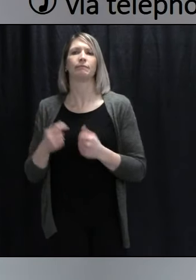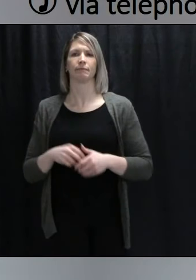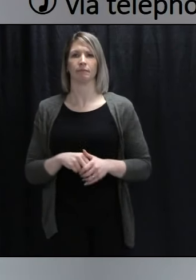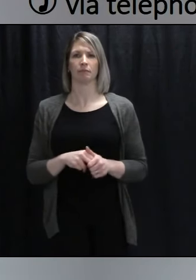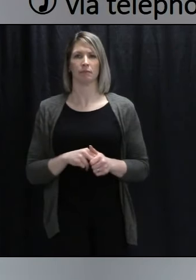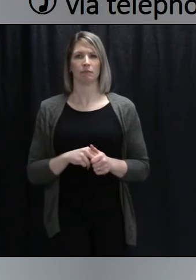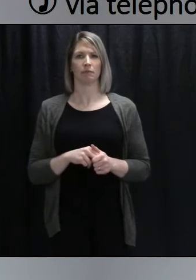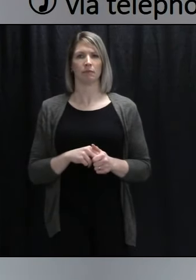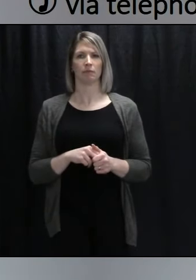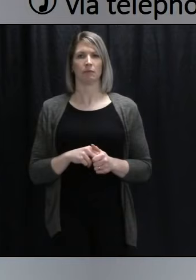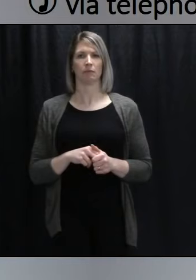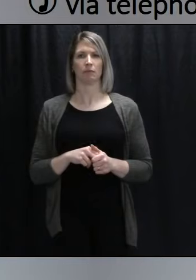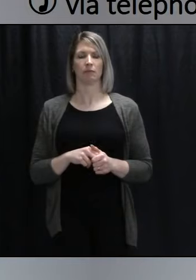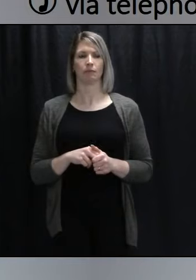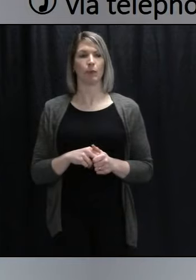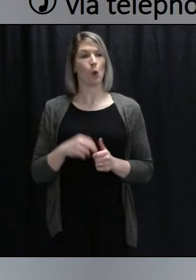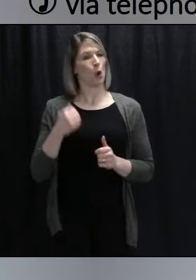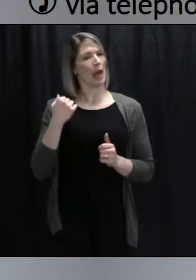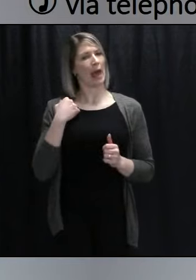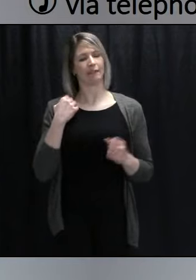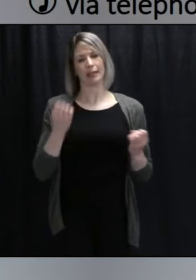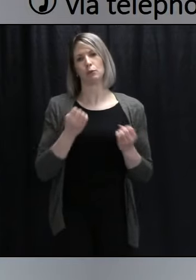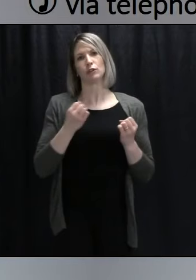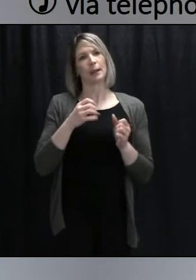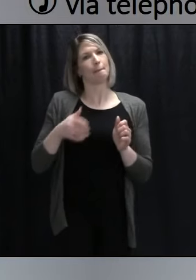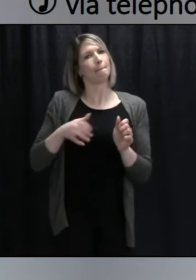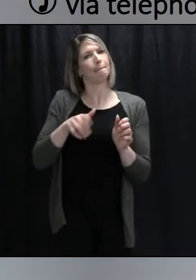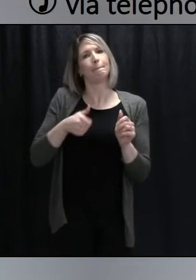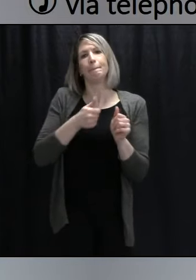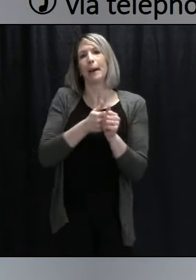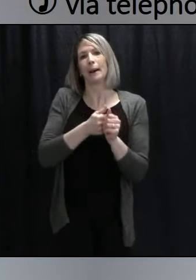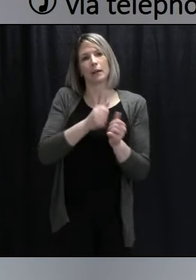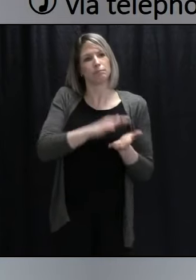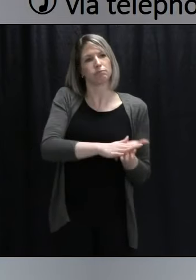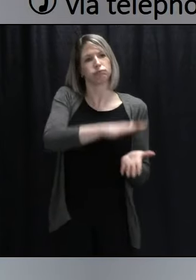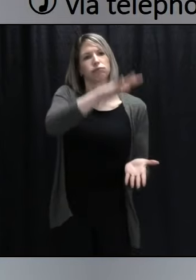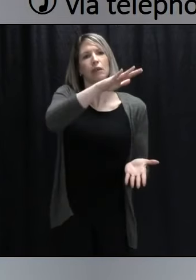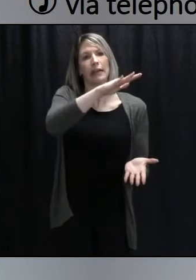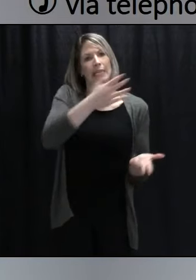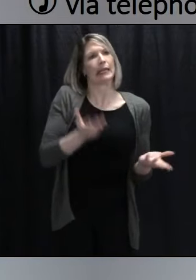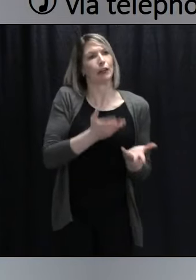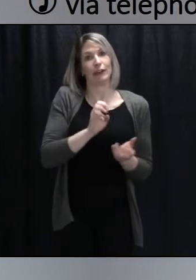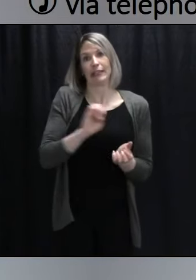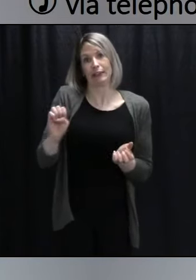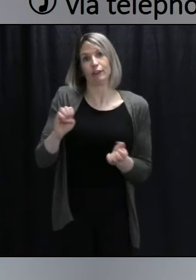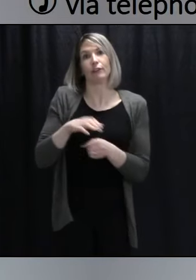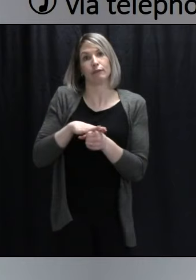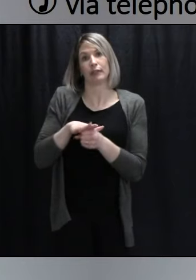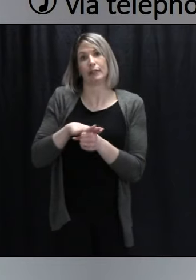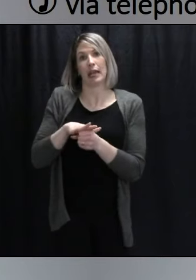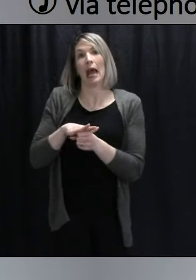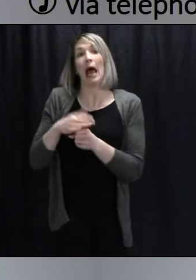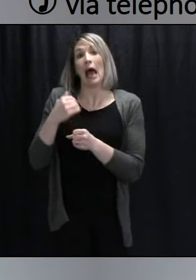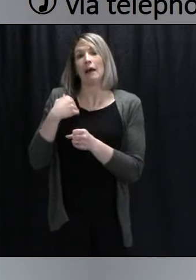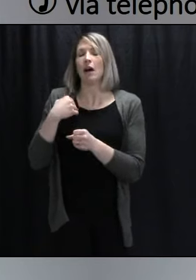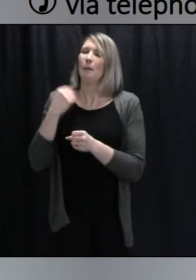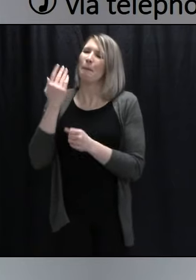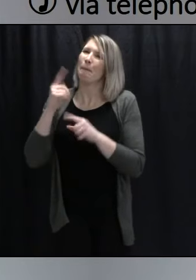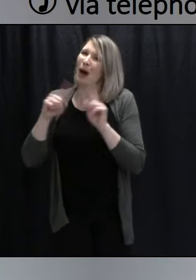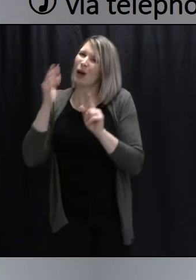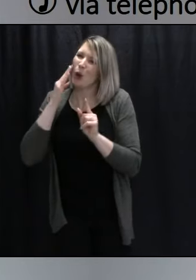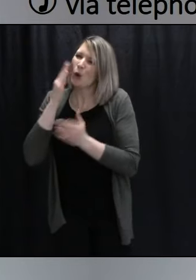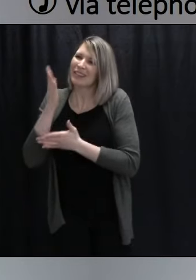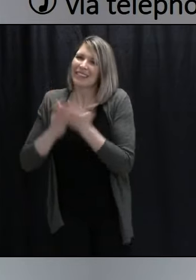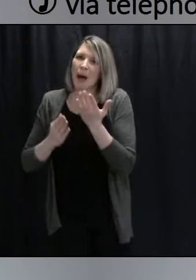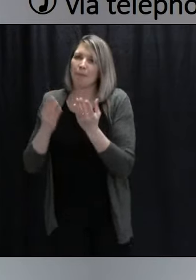pandemic supplies, and like a lot of other jurisdictions, some of those have expired. My understanding is